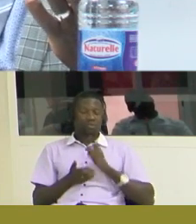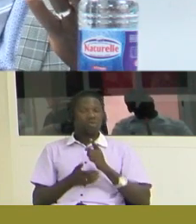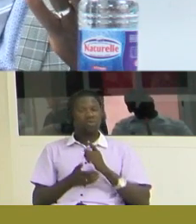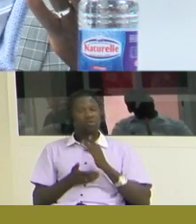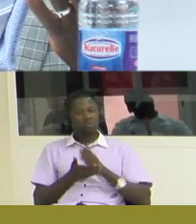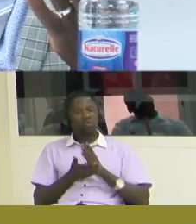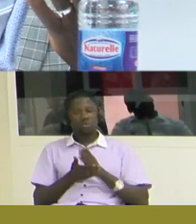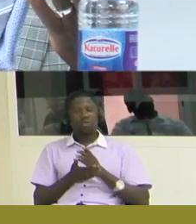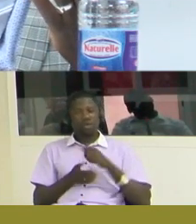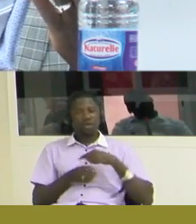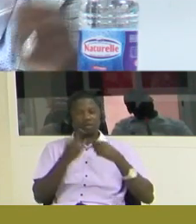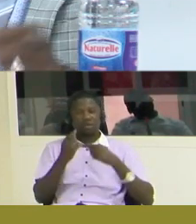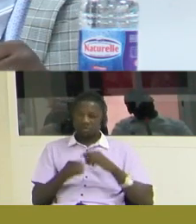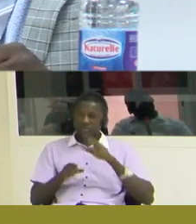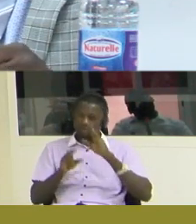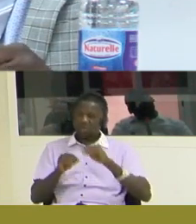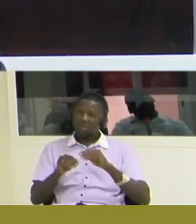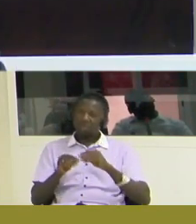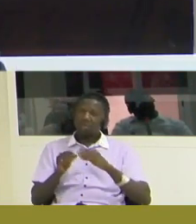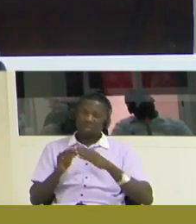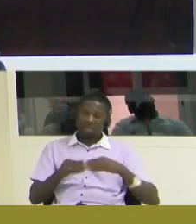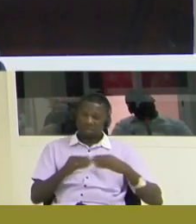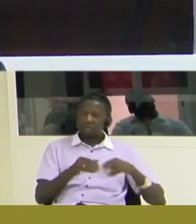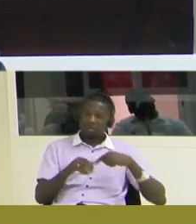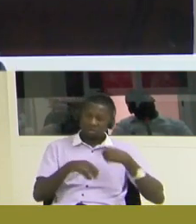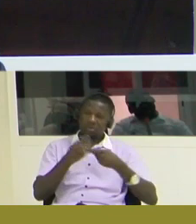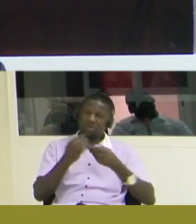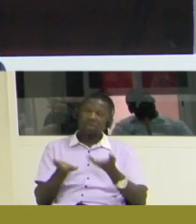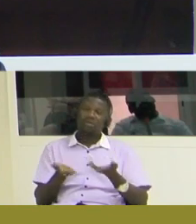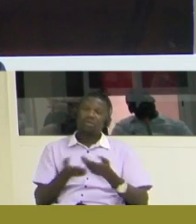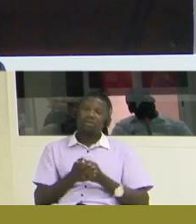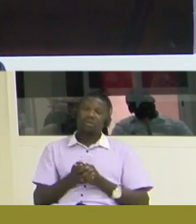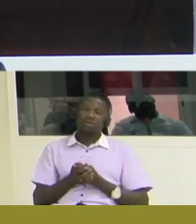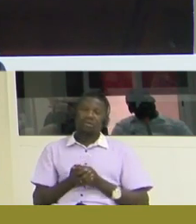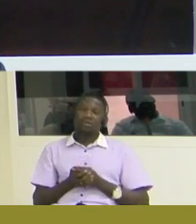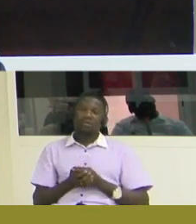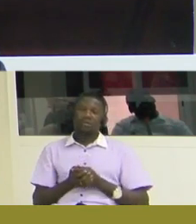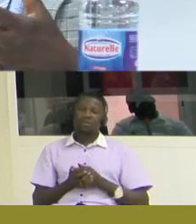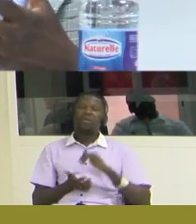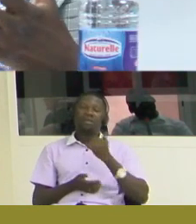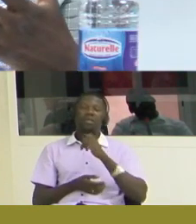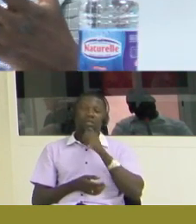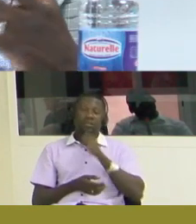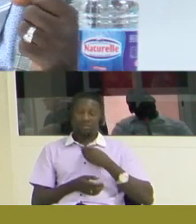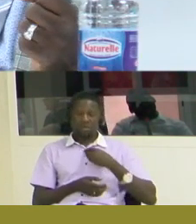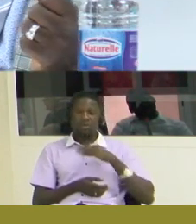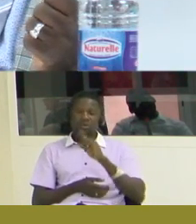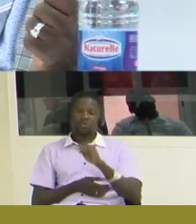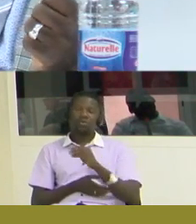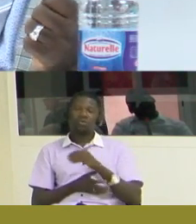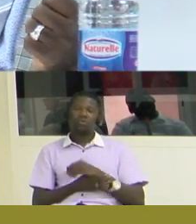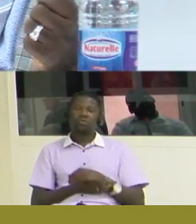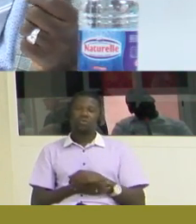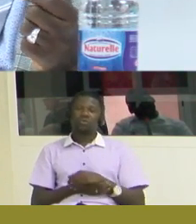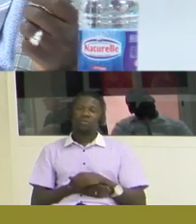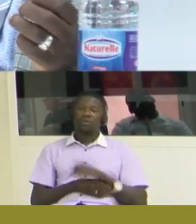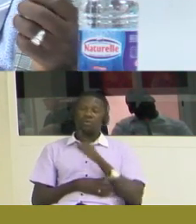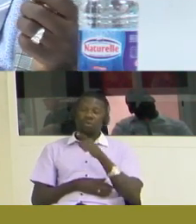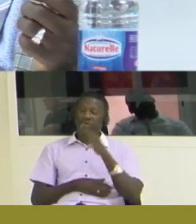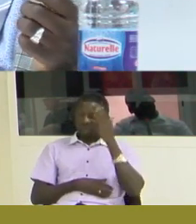it didn't you yes I did but don't you think mr. Savitt mr. singer